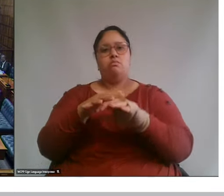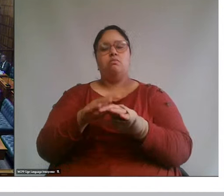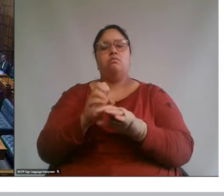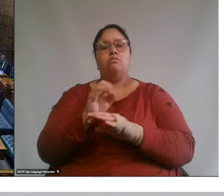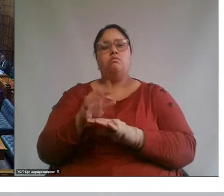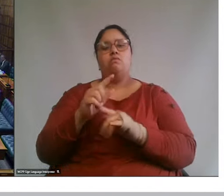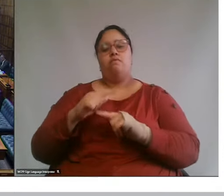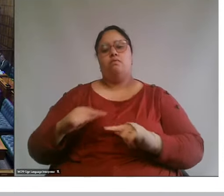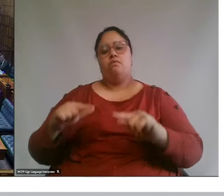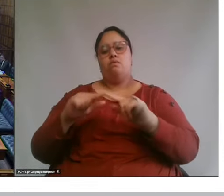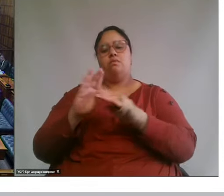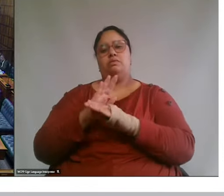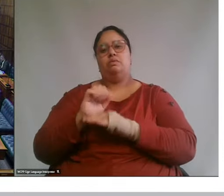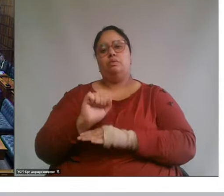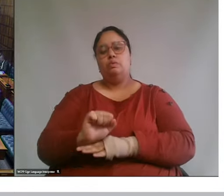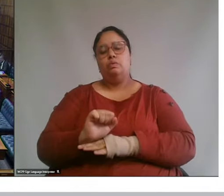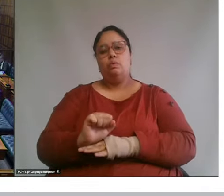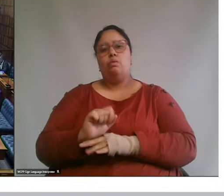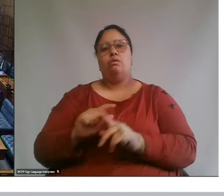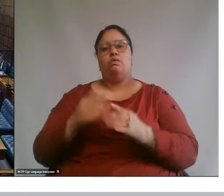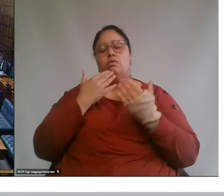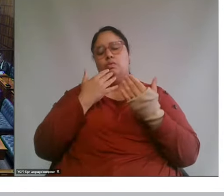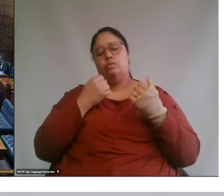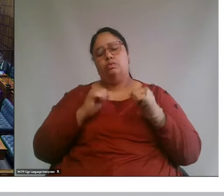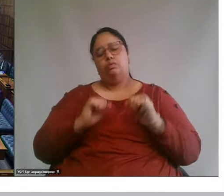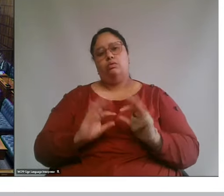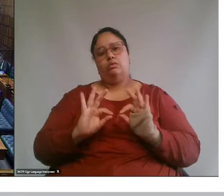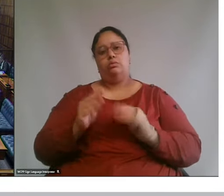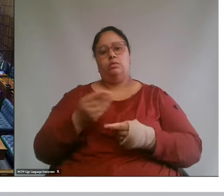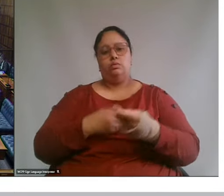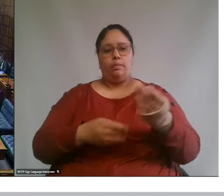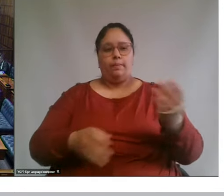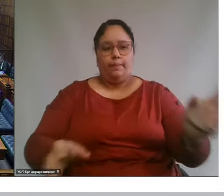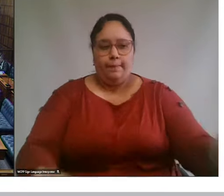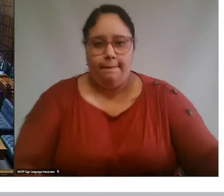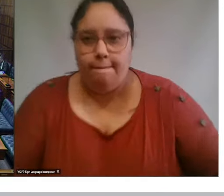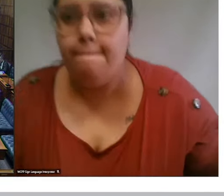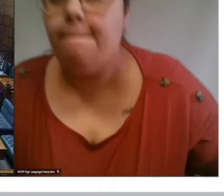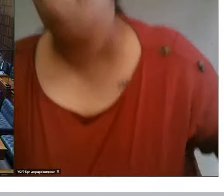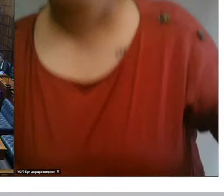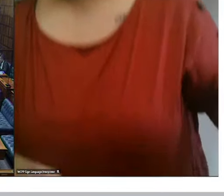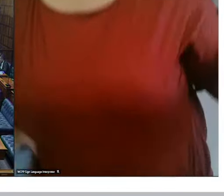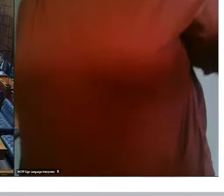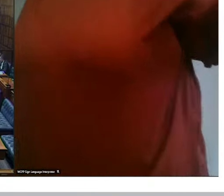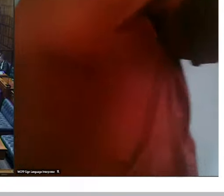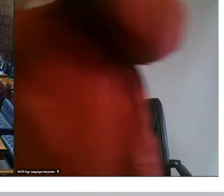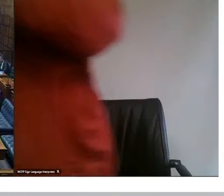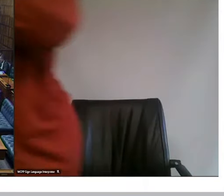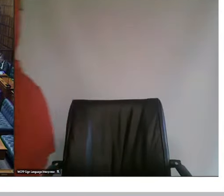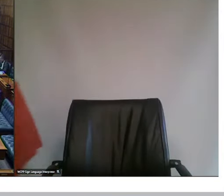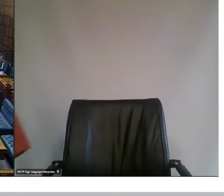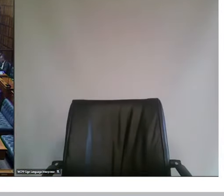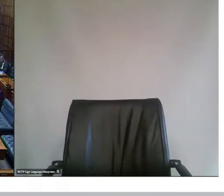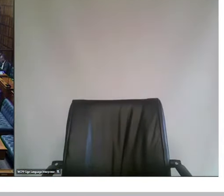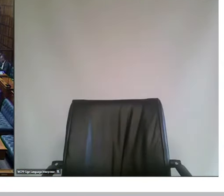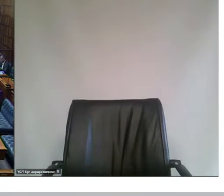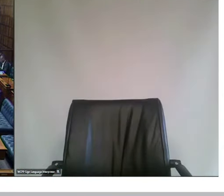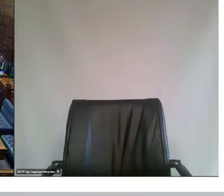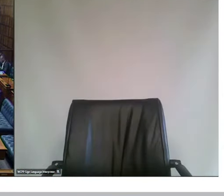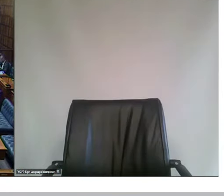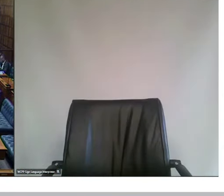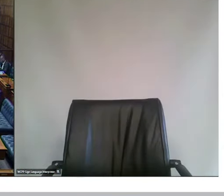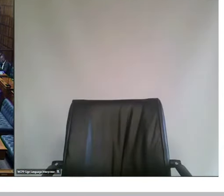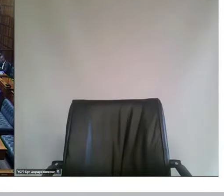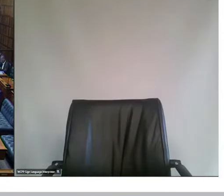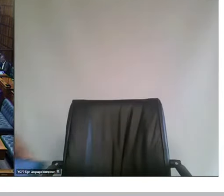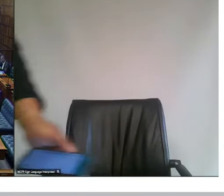of local businesses thank you very much CH thank you very much I believe member wanted to ask a question thank you very